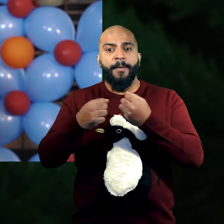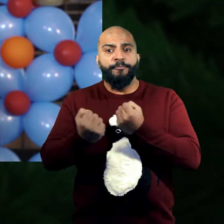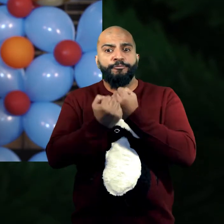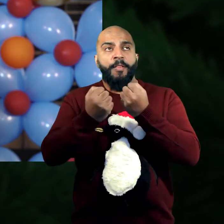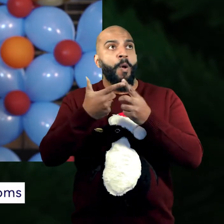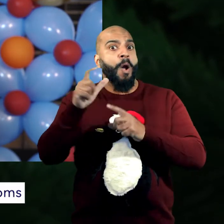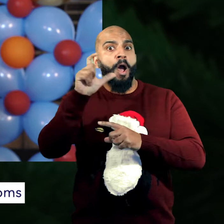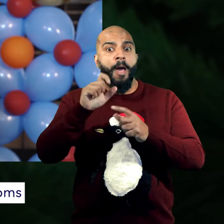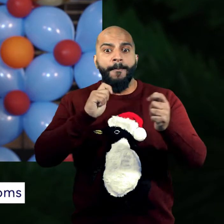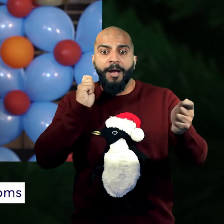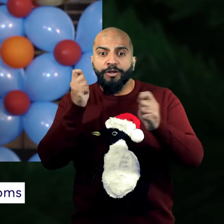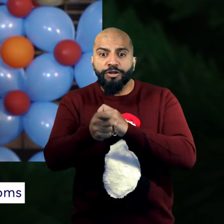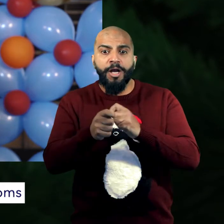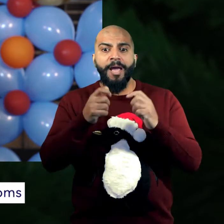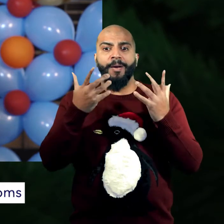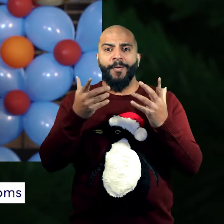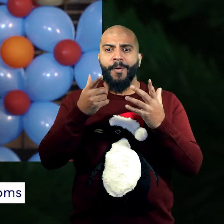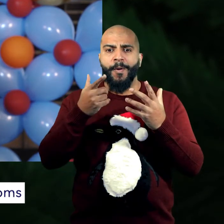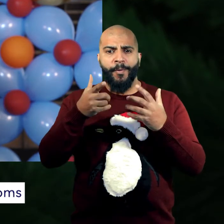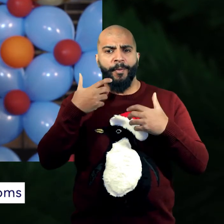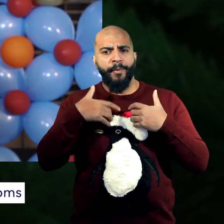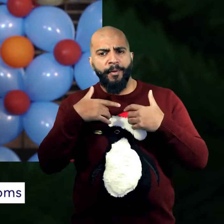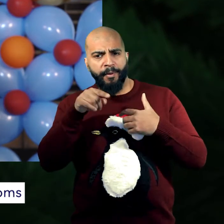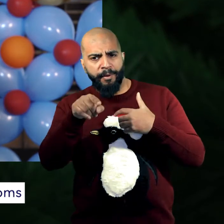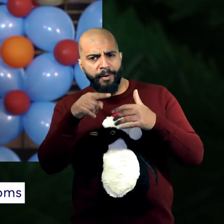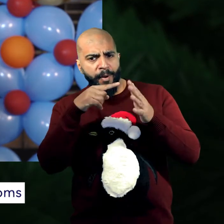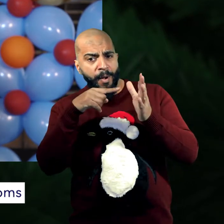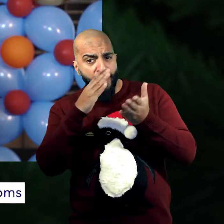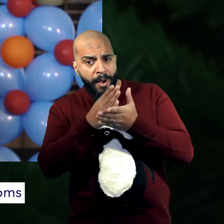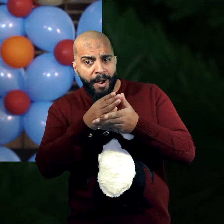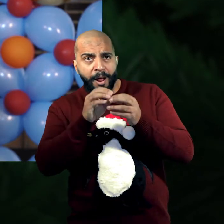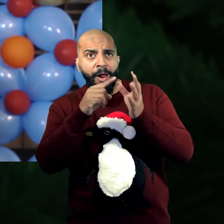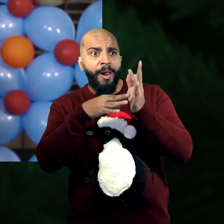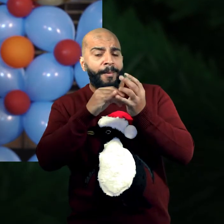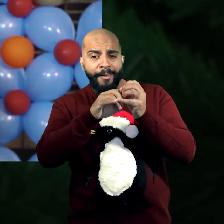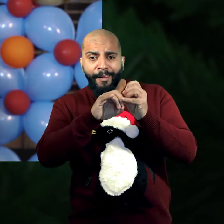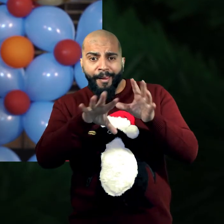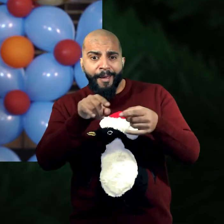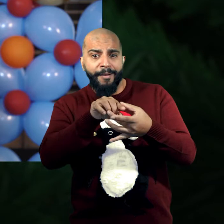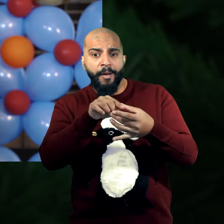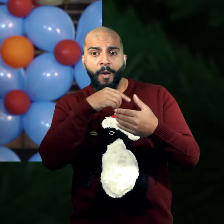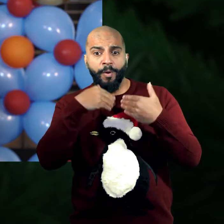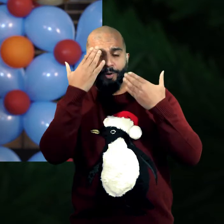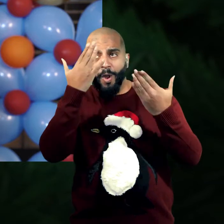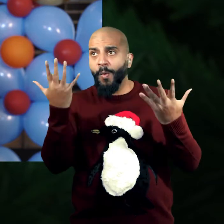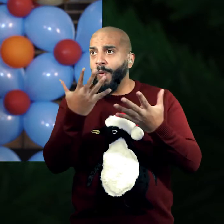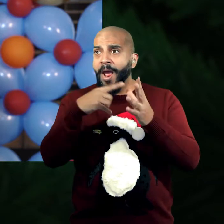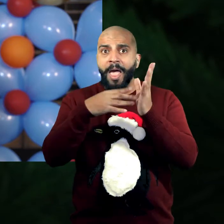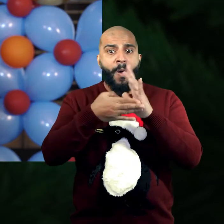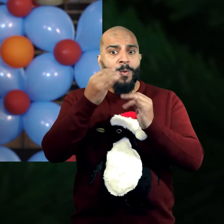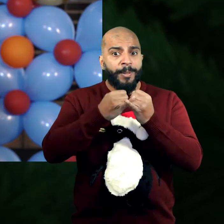may change. So this is why we are interested in these lost atoms, or we want to know where atoms